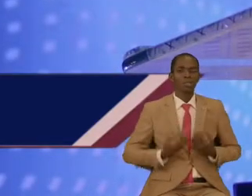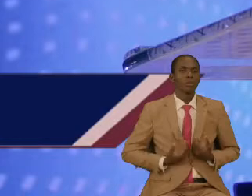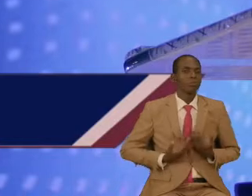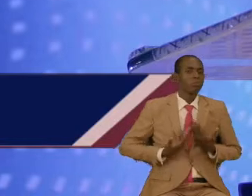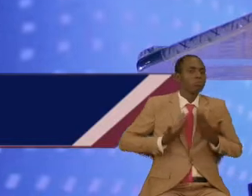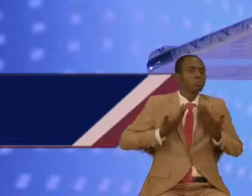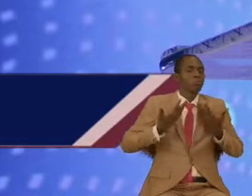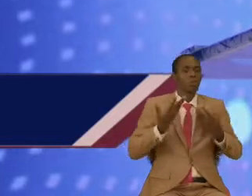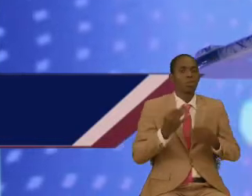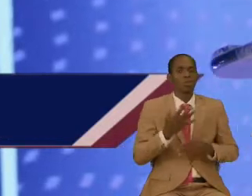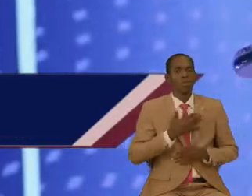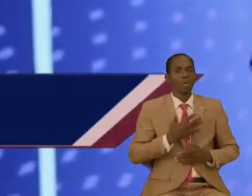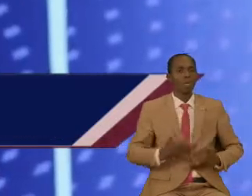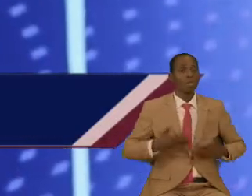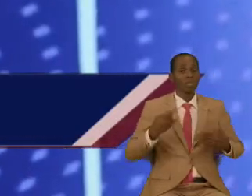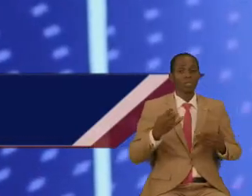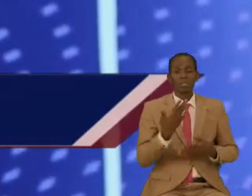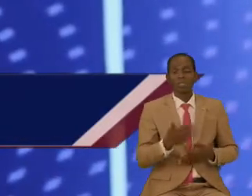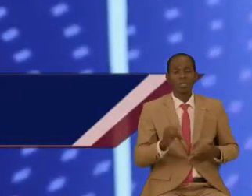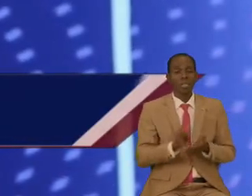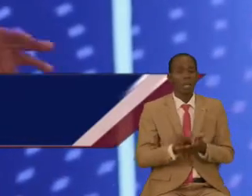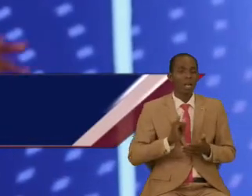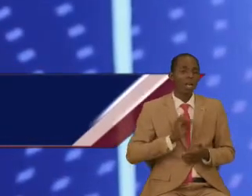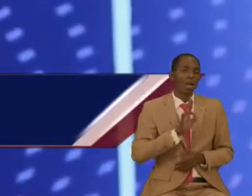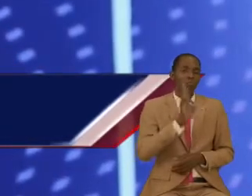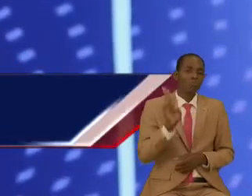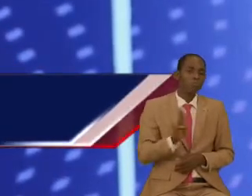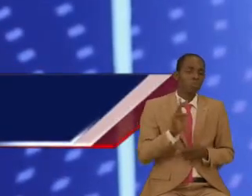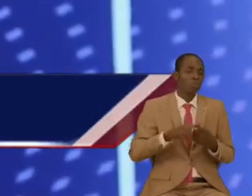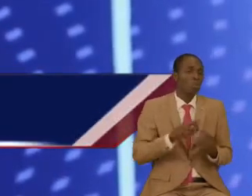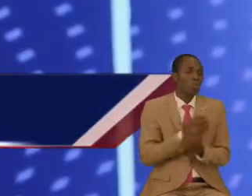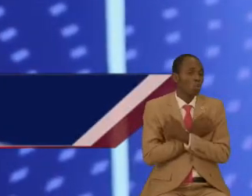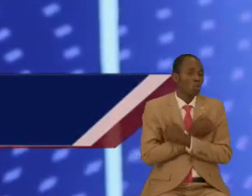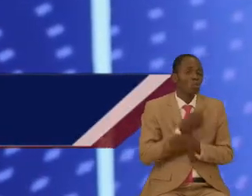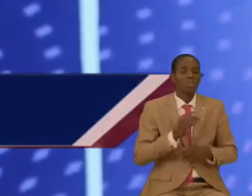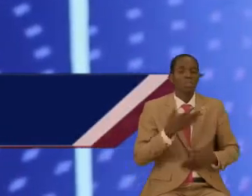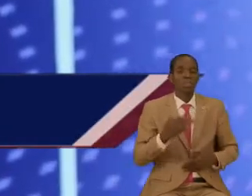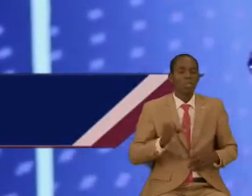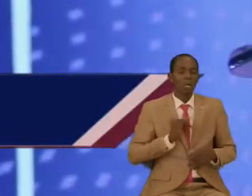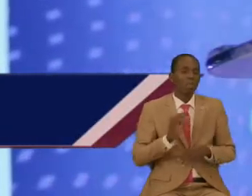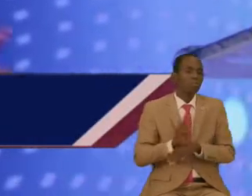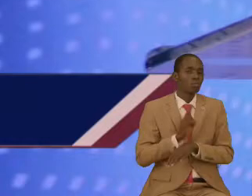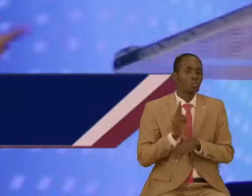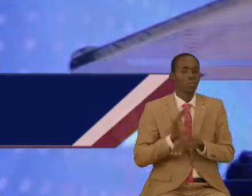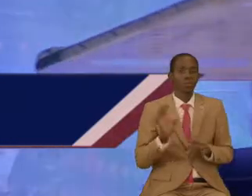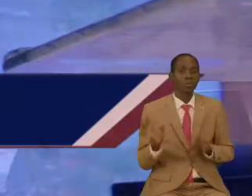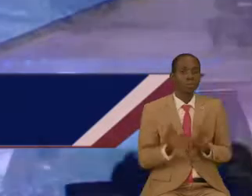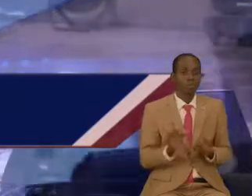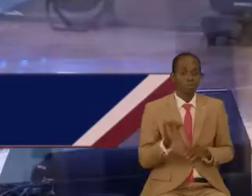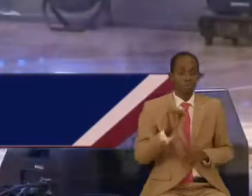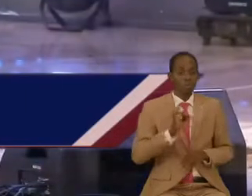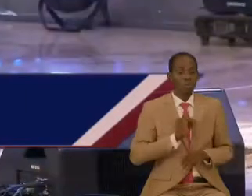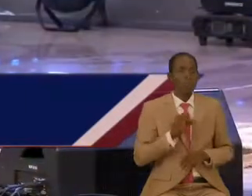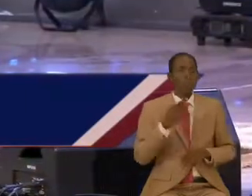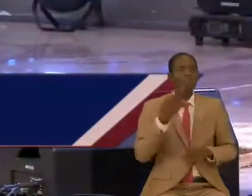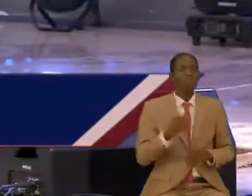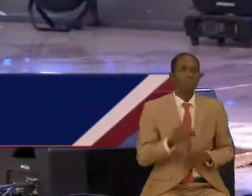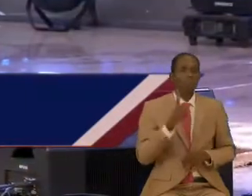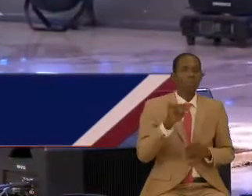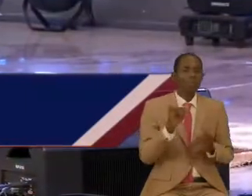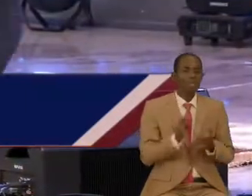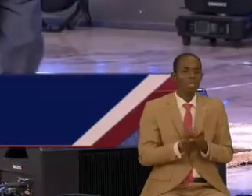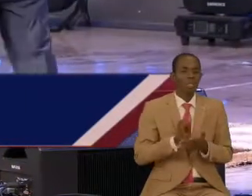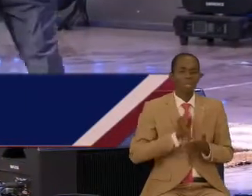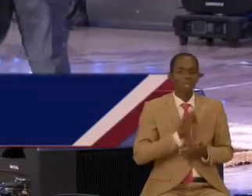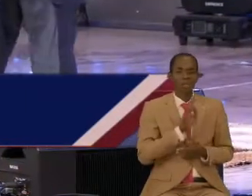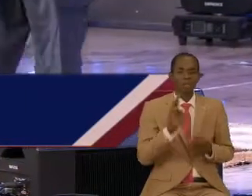life, the things I used to love, the things I used to do, I, the one that used to